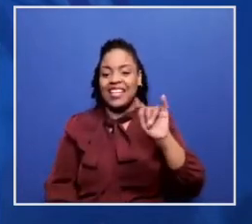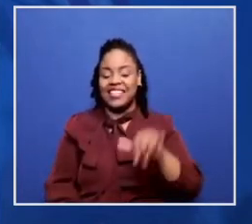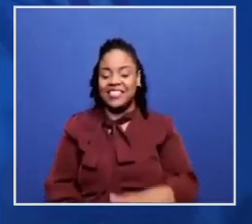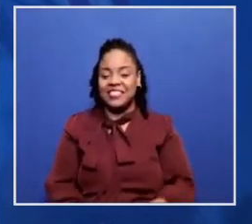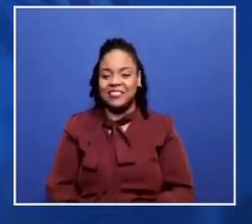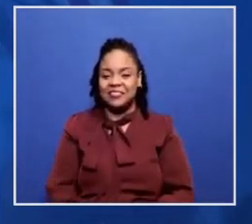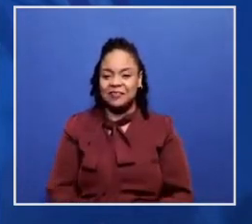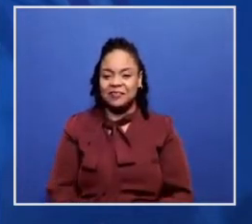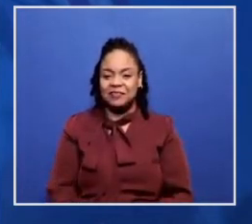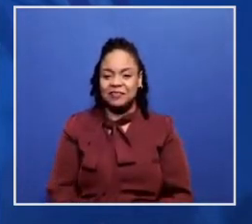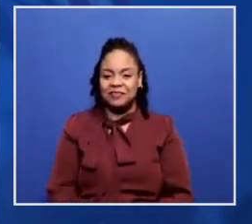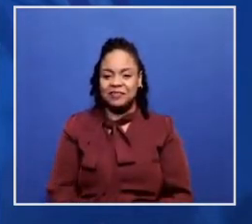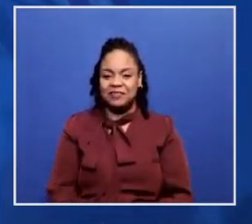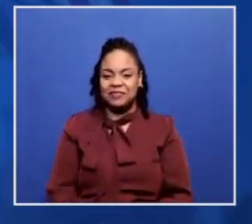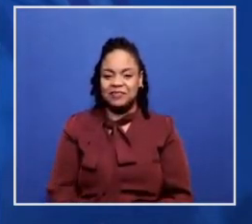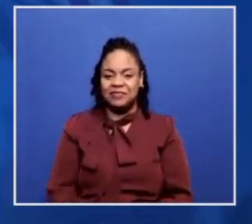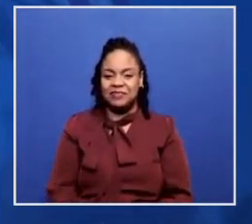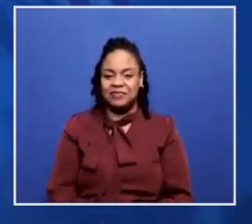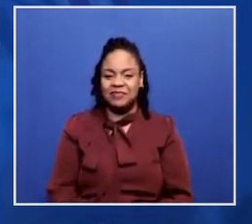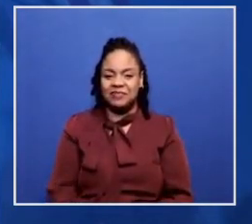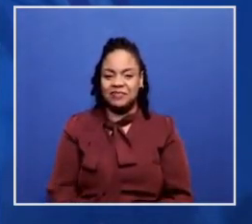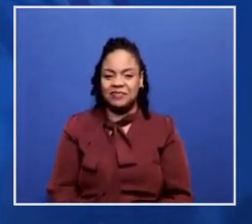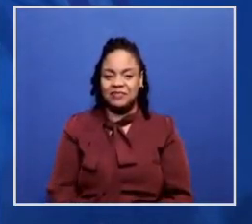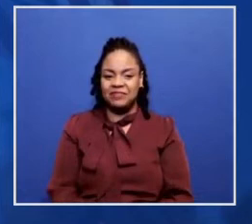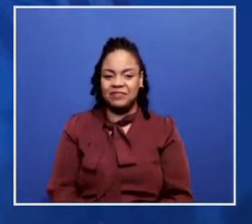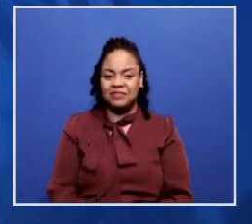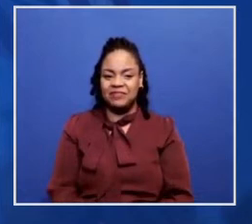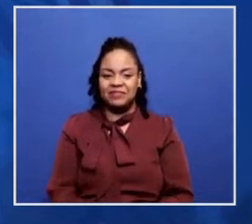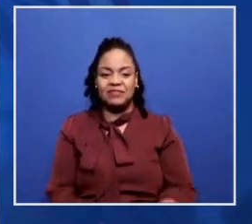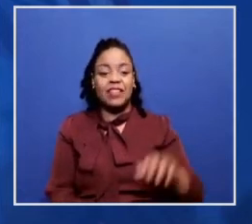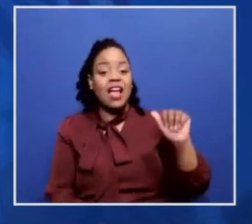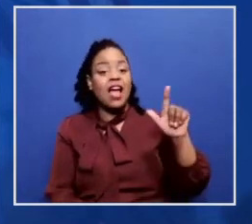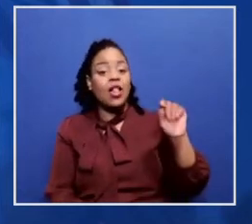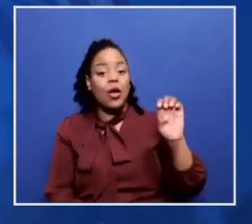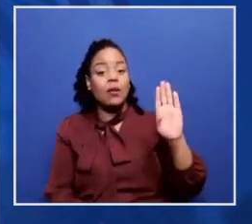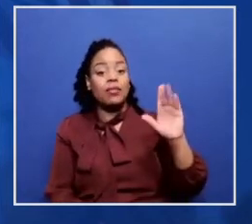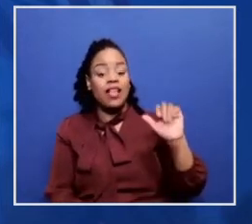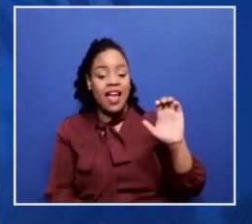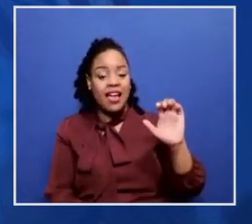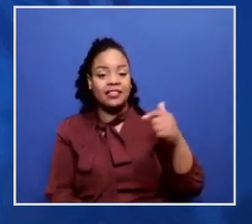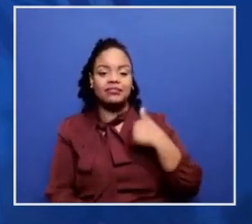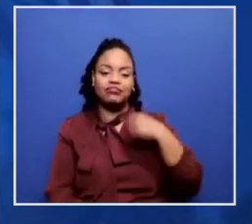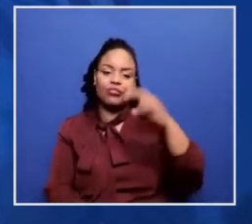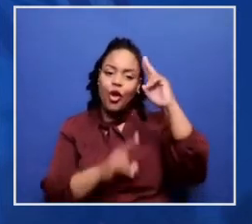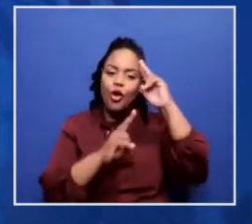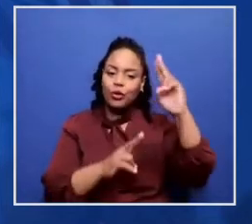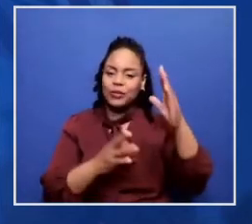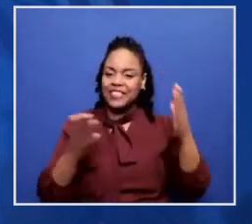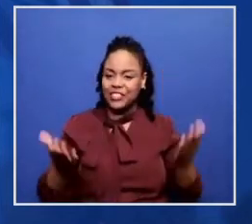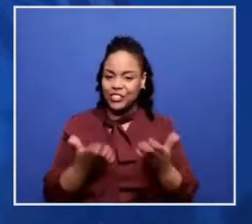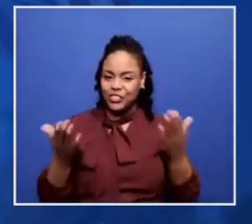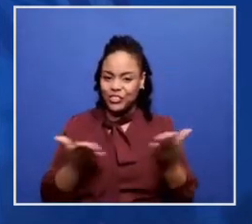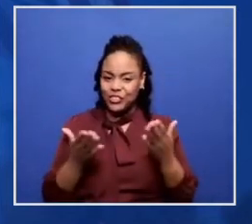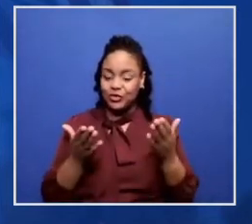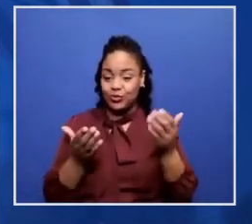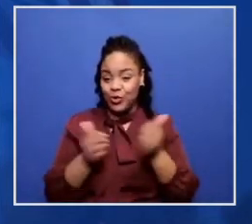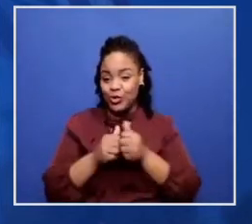Hi, I'm Aloe Black, and it's an honor to be here with you all today, but especially on a day that we honor Dr. Martin Luther